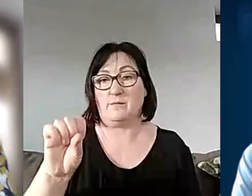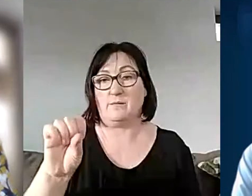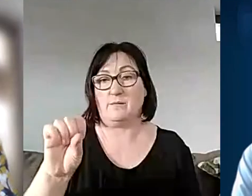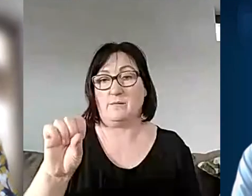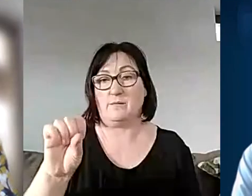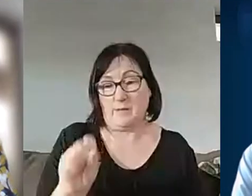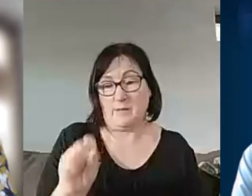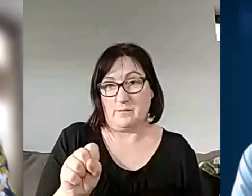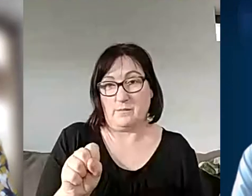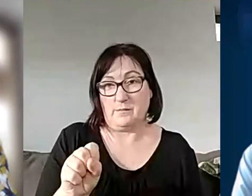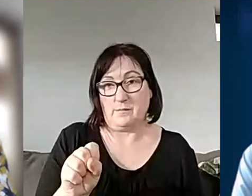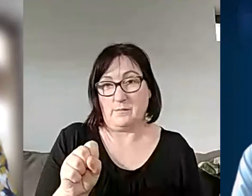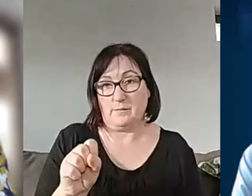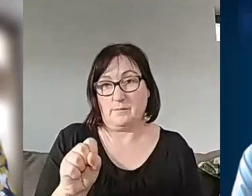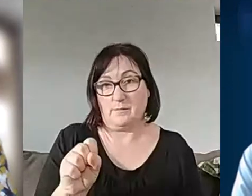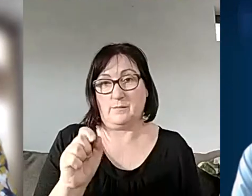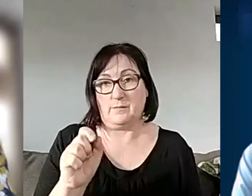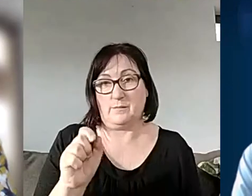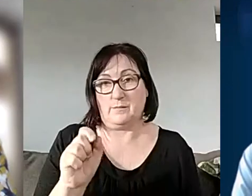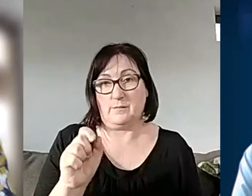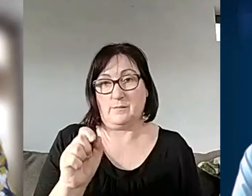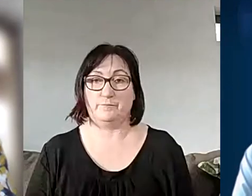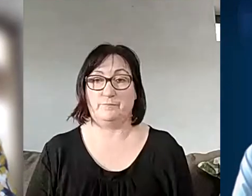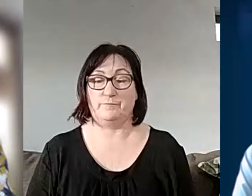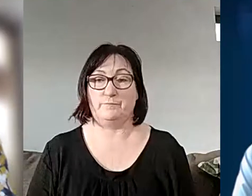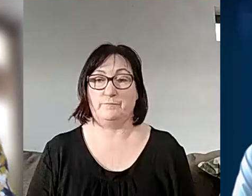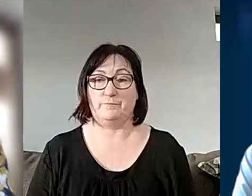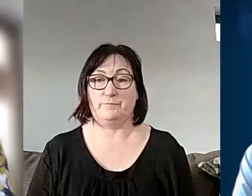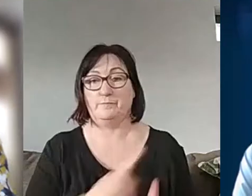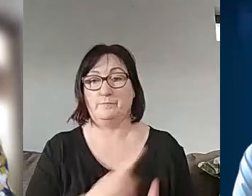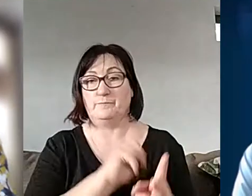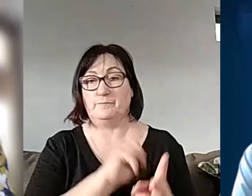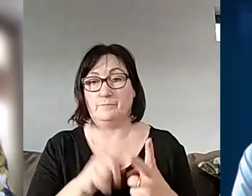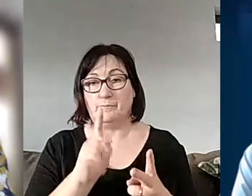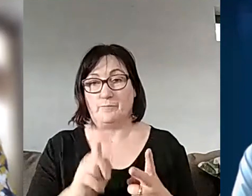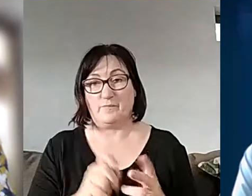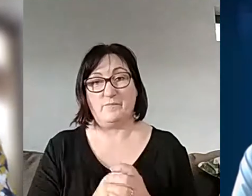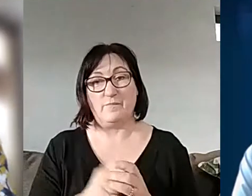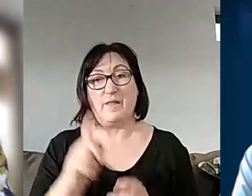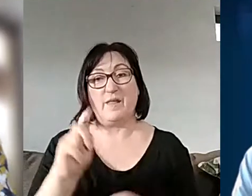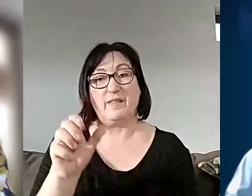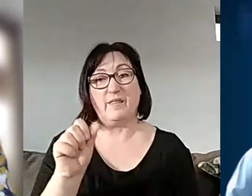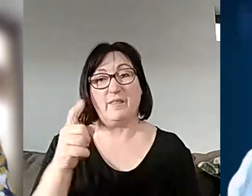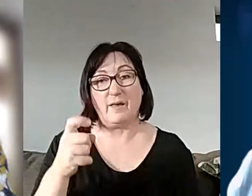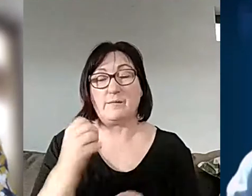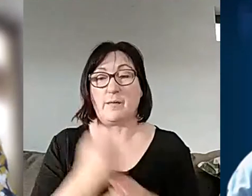third top-up payment. The next question, is there tax payable on dividends, Lindsay?